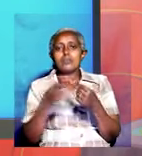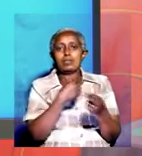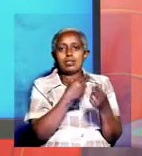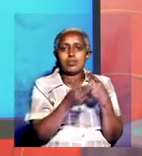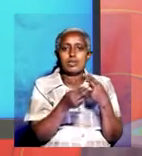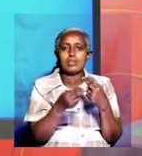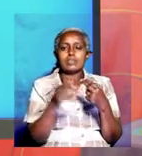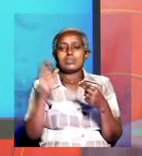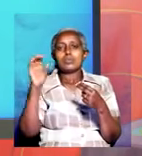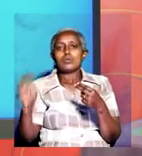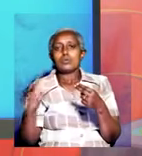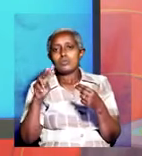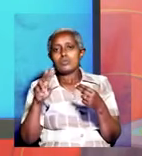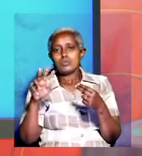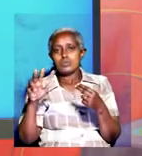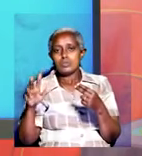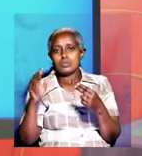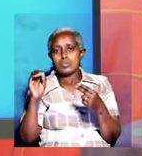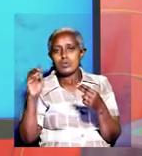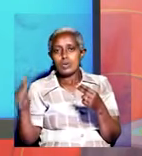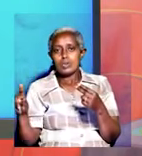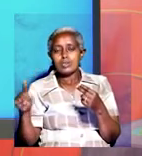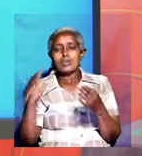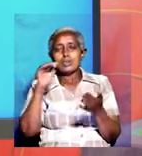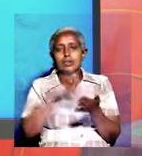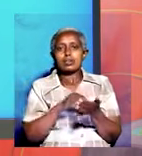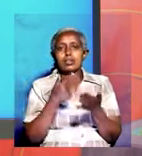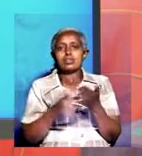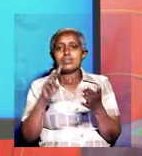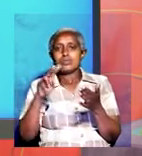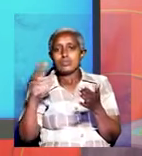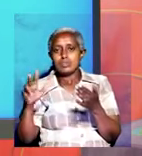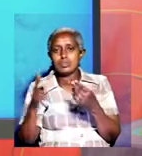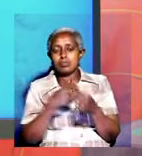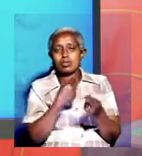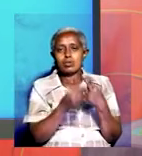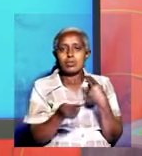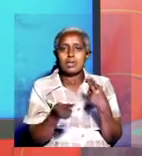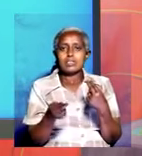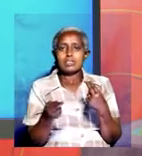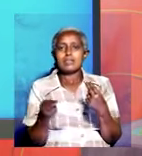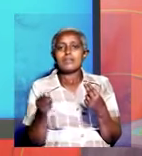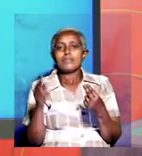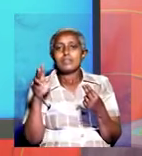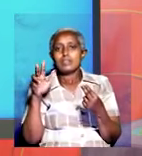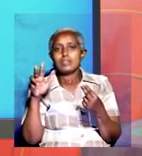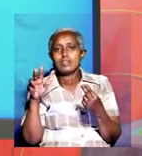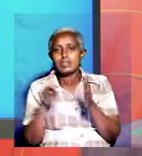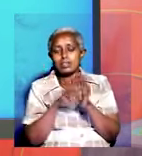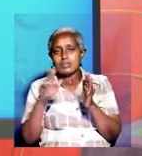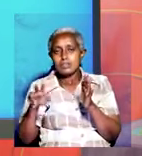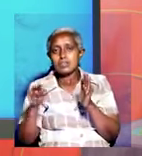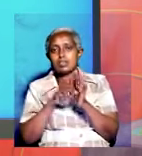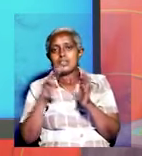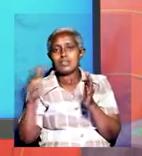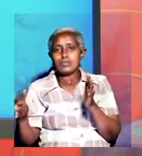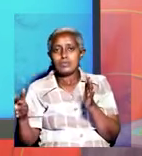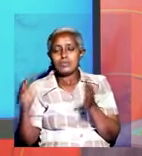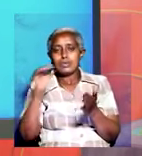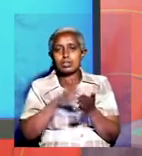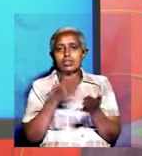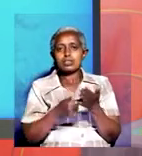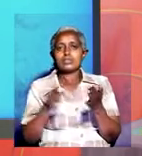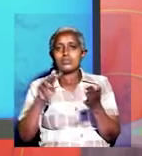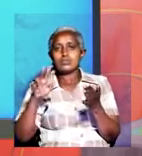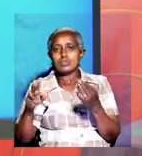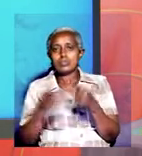multiplies the column. 2 3 multiplies 0 1. Again this 2 3 multiplies 3 negative 2. Again this